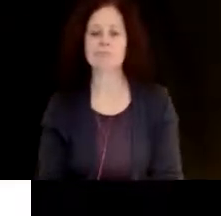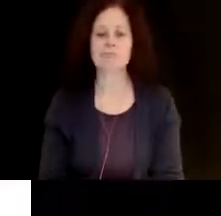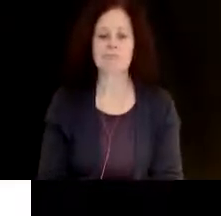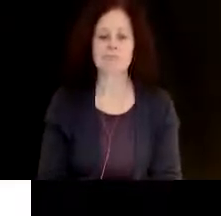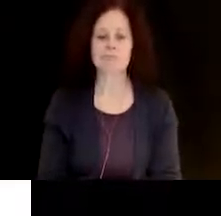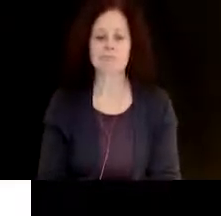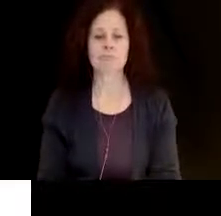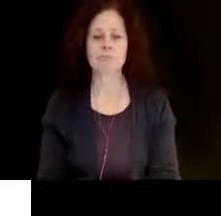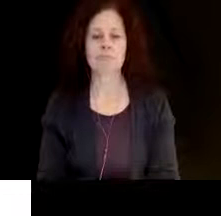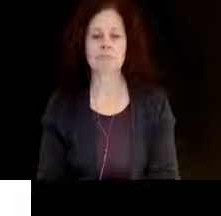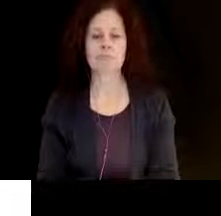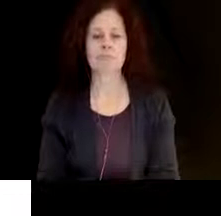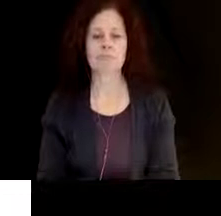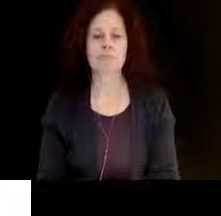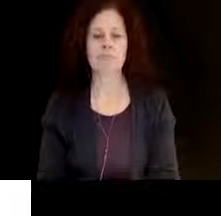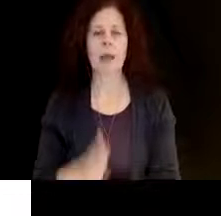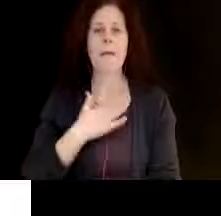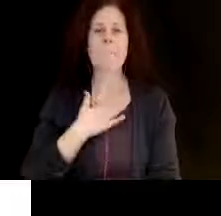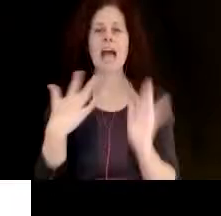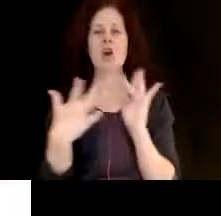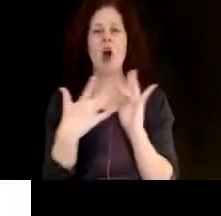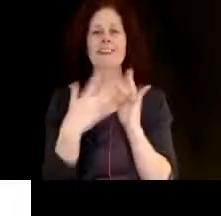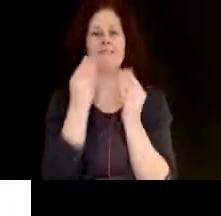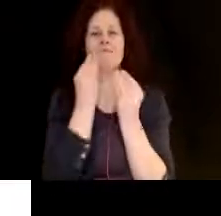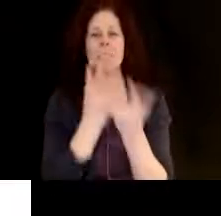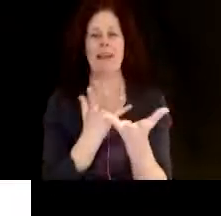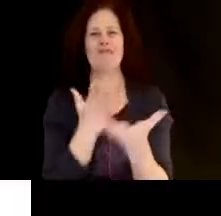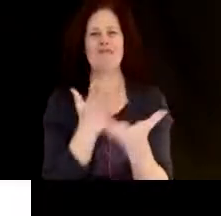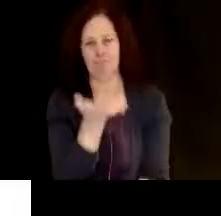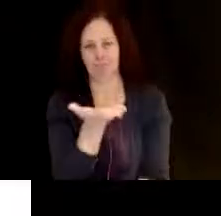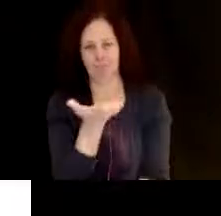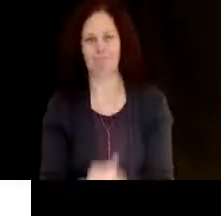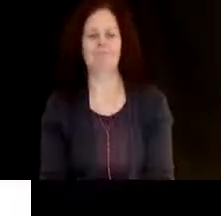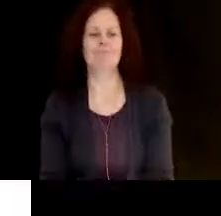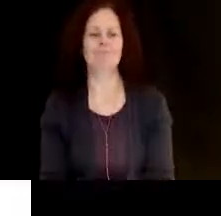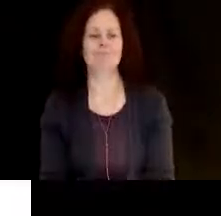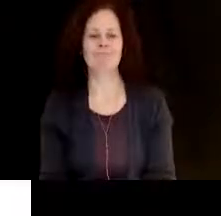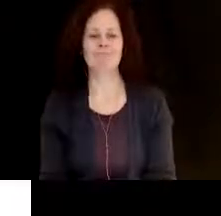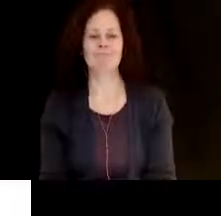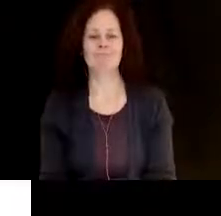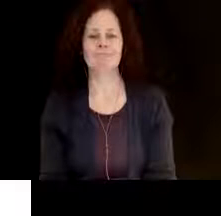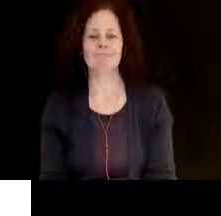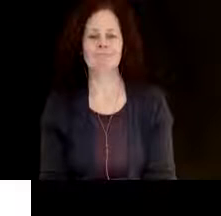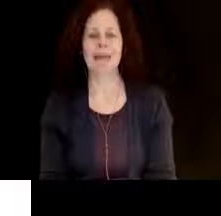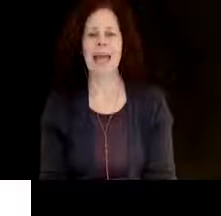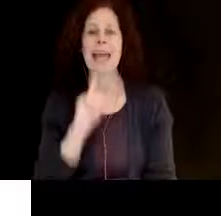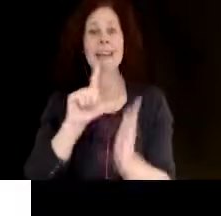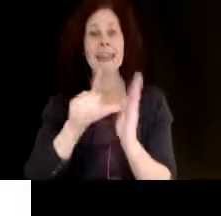And this just has some of my contact information, and I'll happily take your questions during the